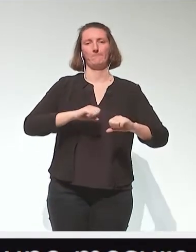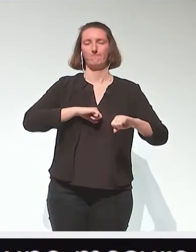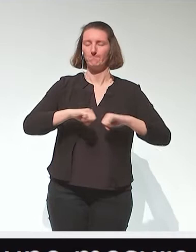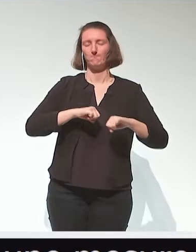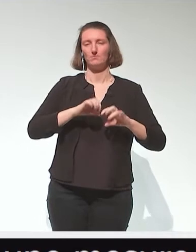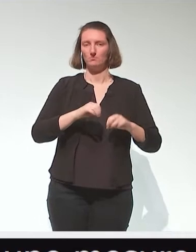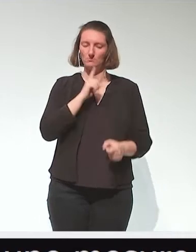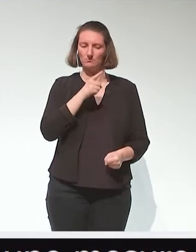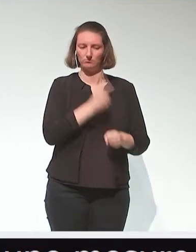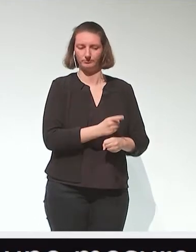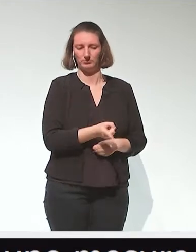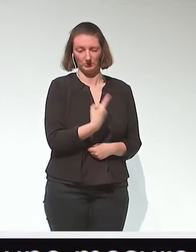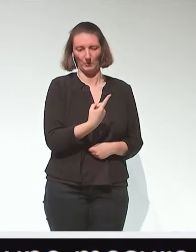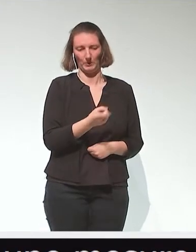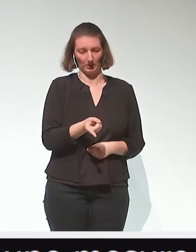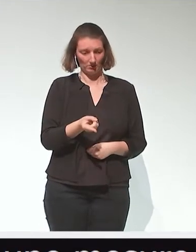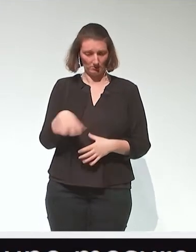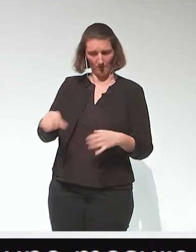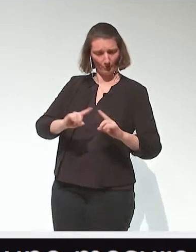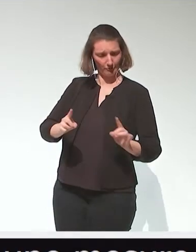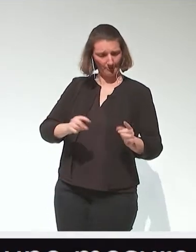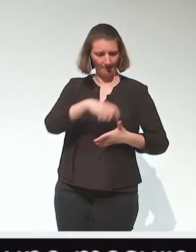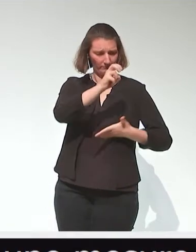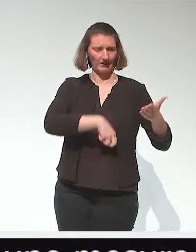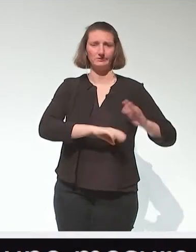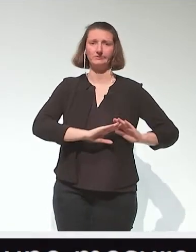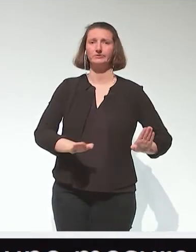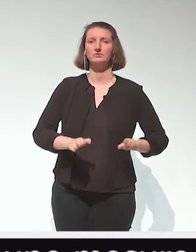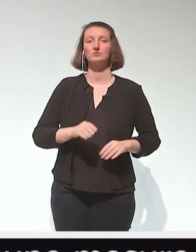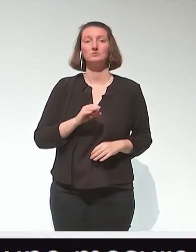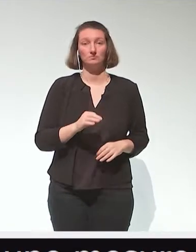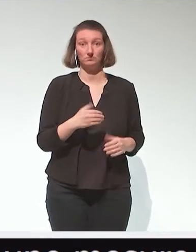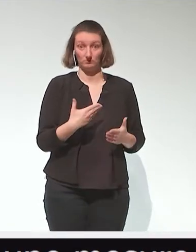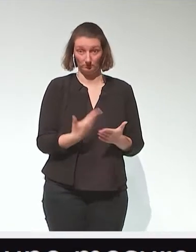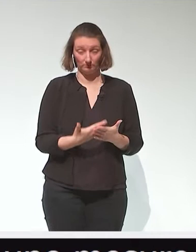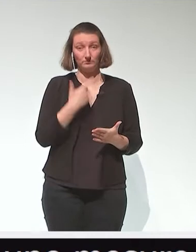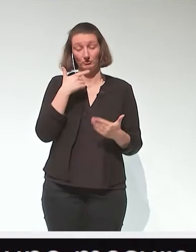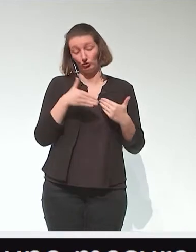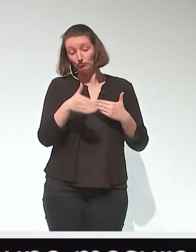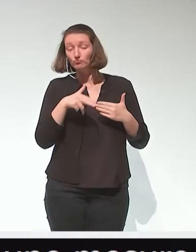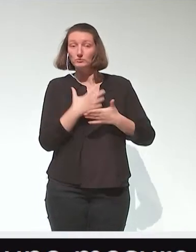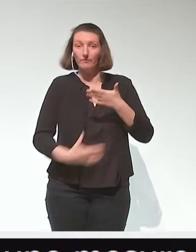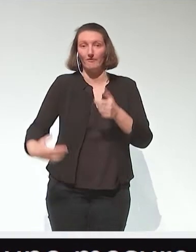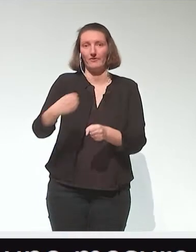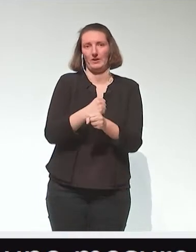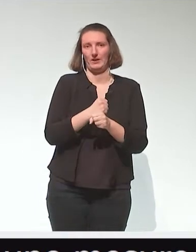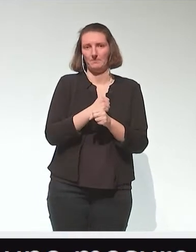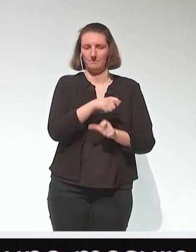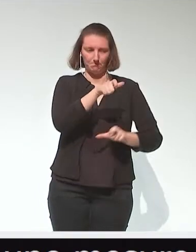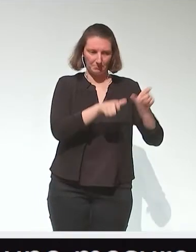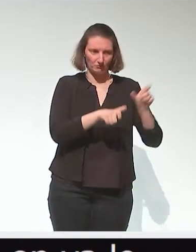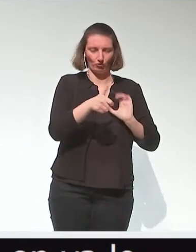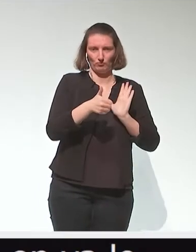compensation tax. We are going to, we discussed this for many years, but we're implementing it now. We